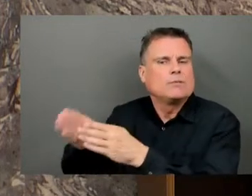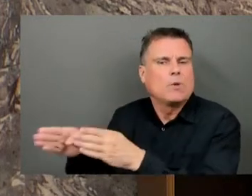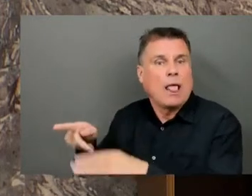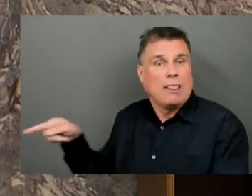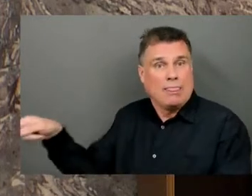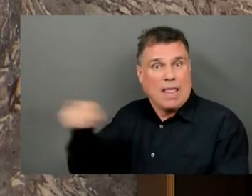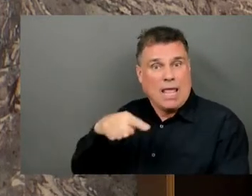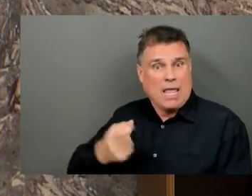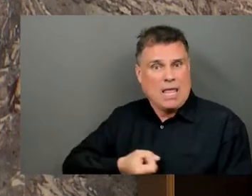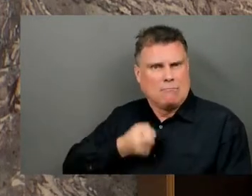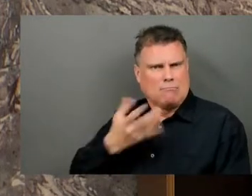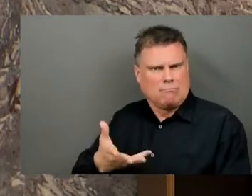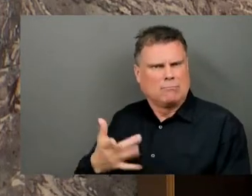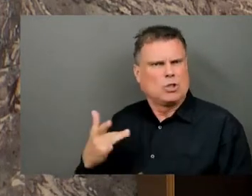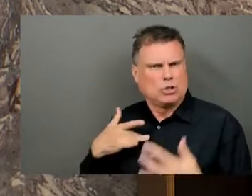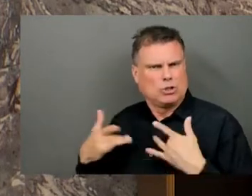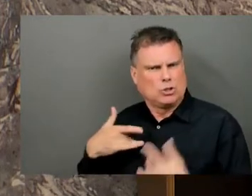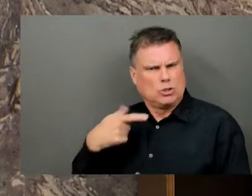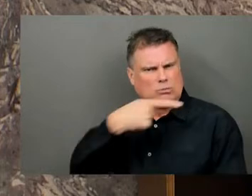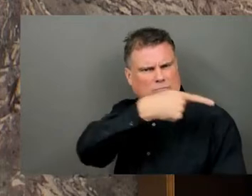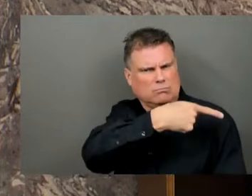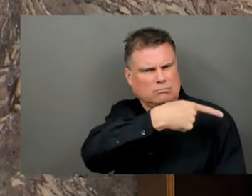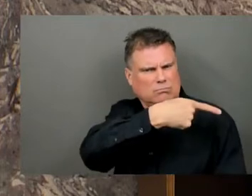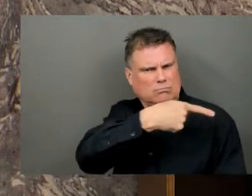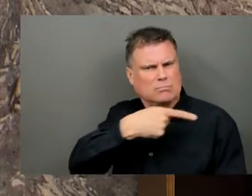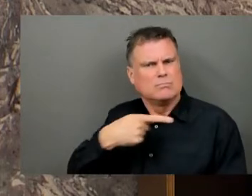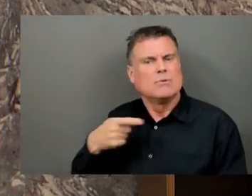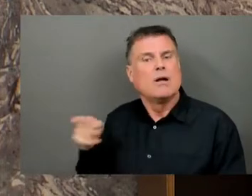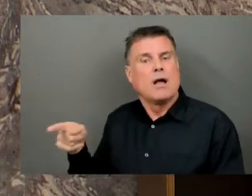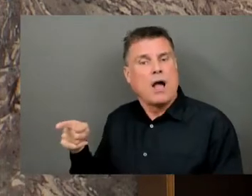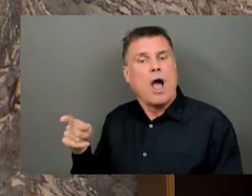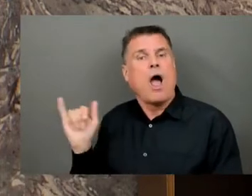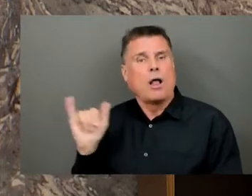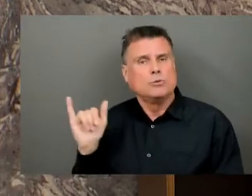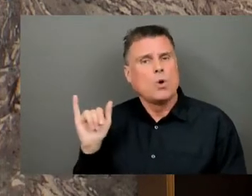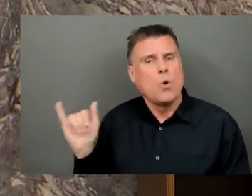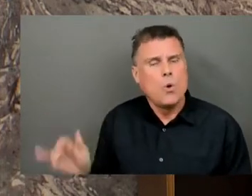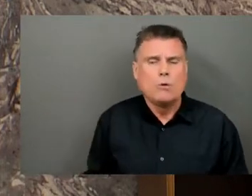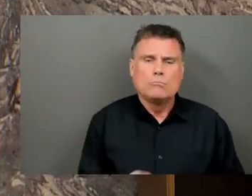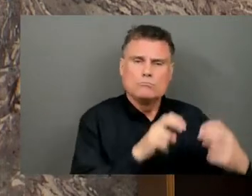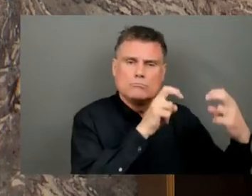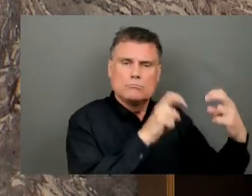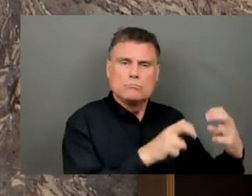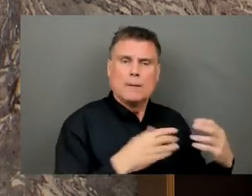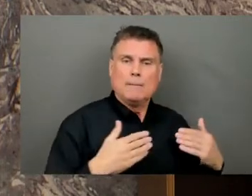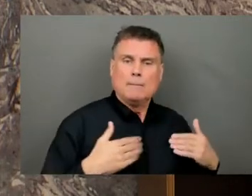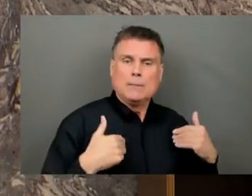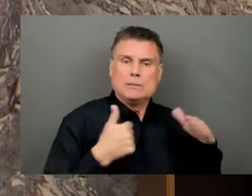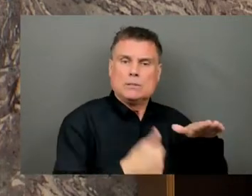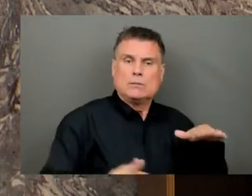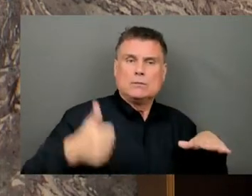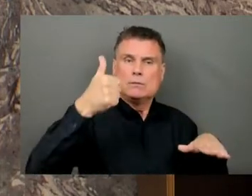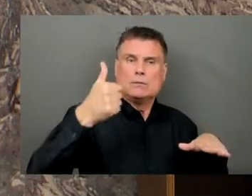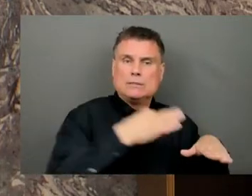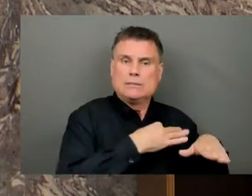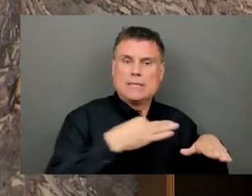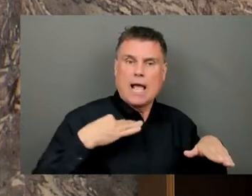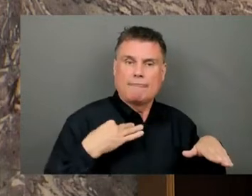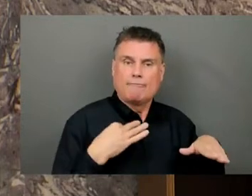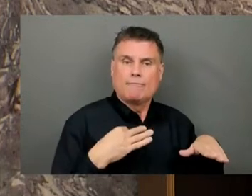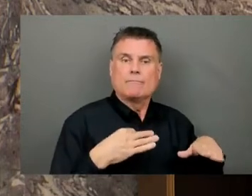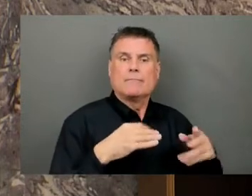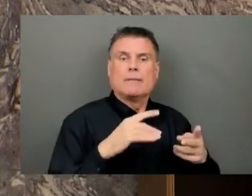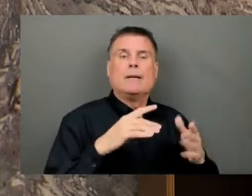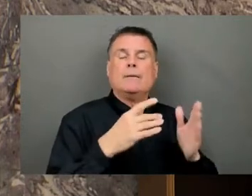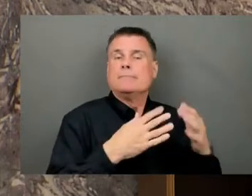members of staff of the Minister of Mines and Energy's office about a month ago and